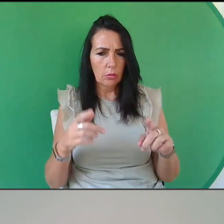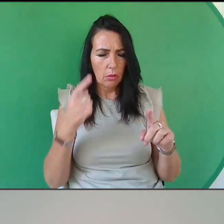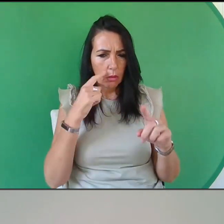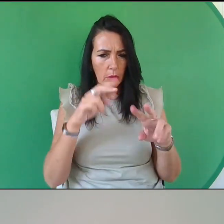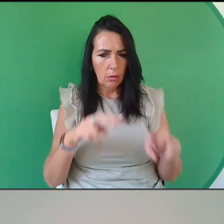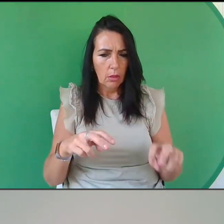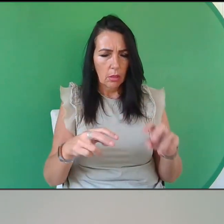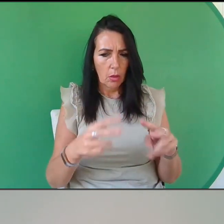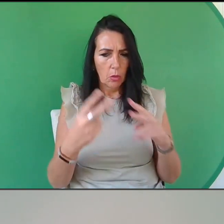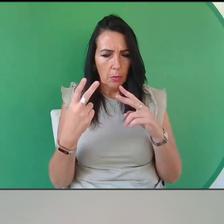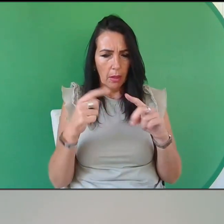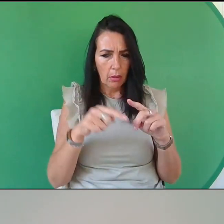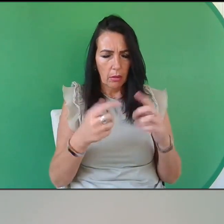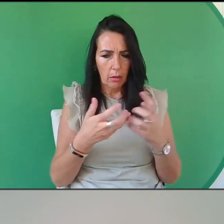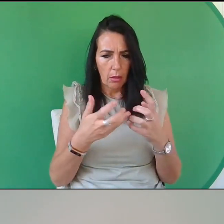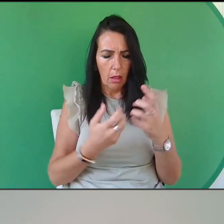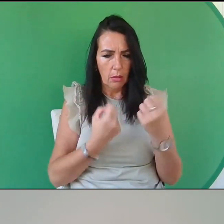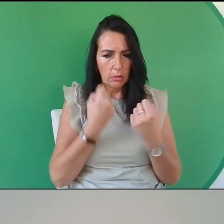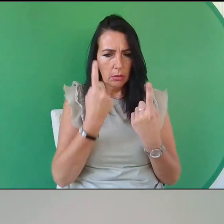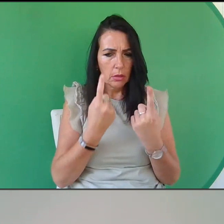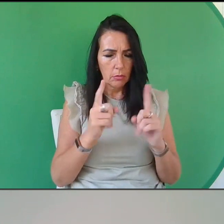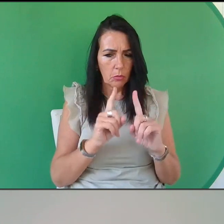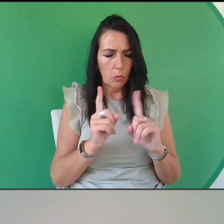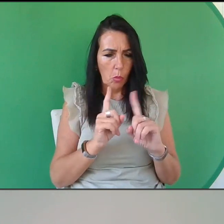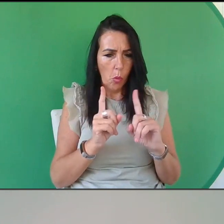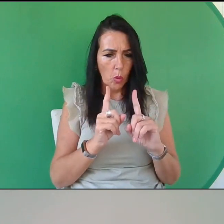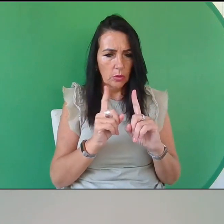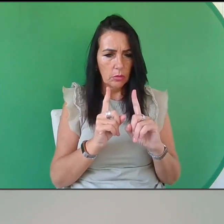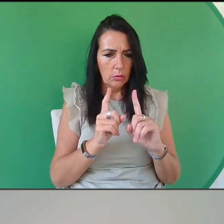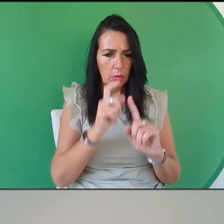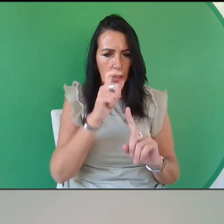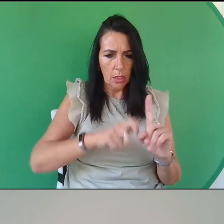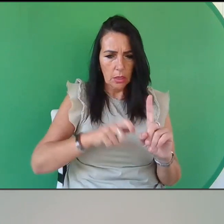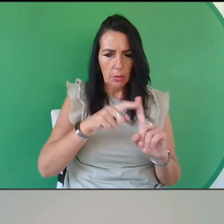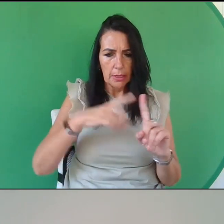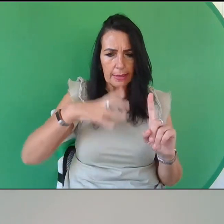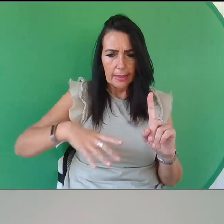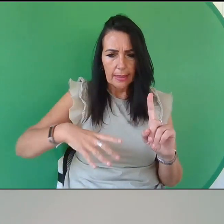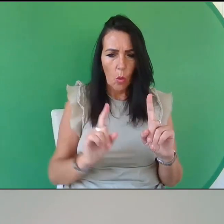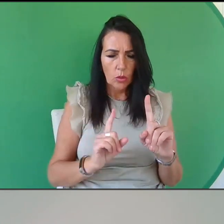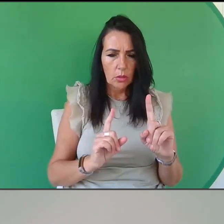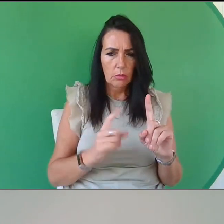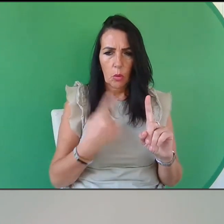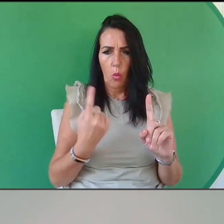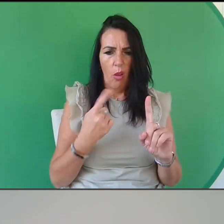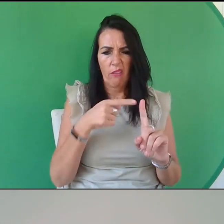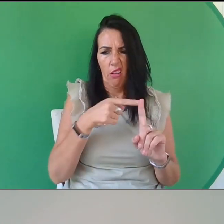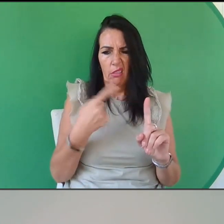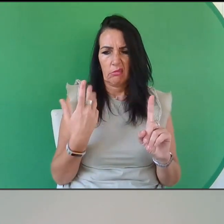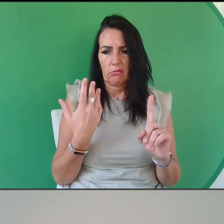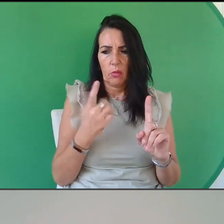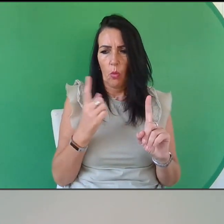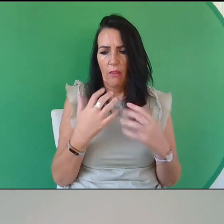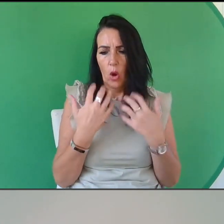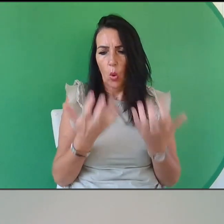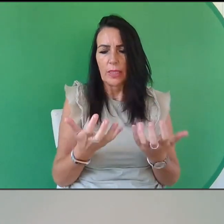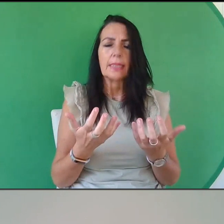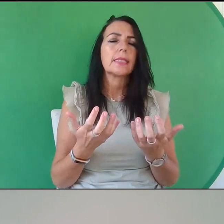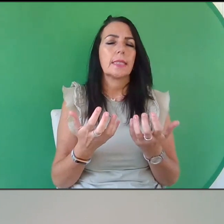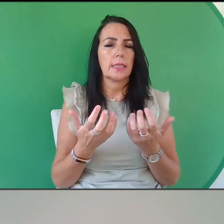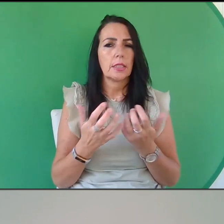back to really understanding what your customers need, whoever they are, what kind of audience they are, is